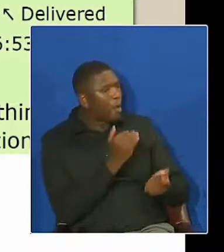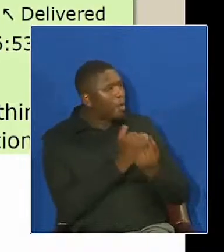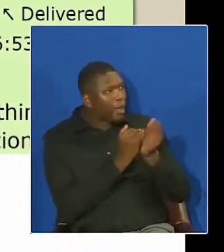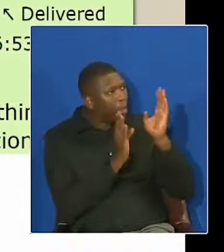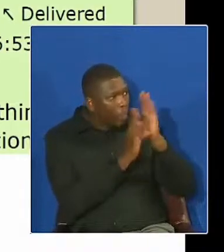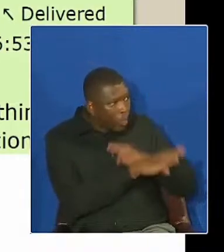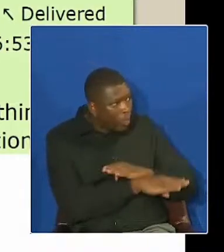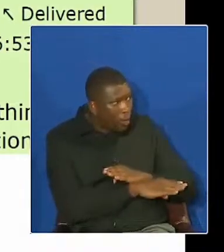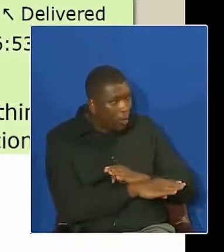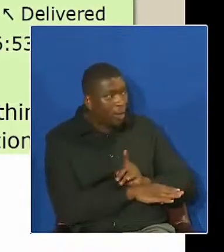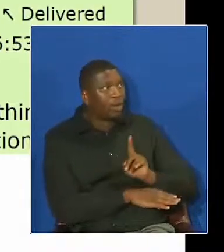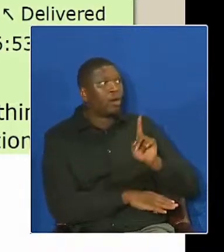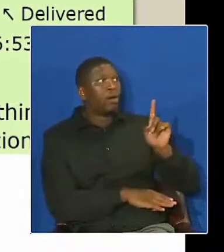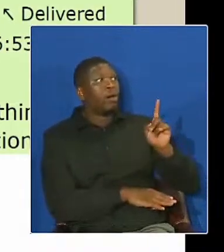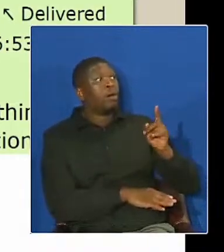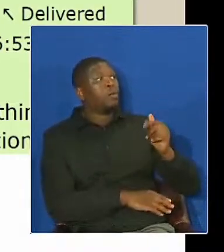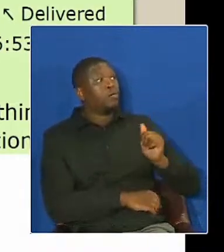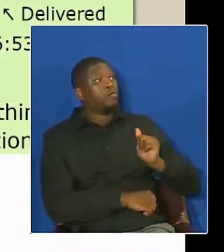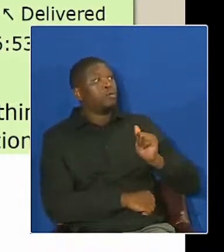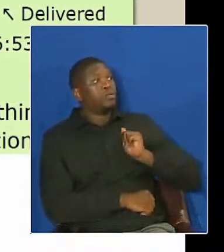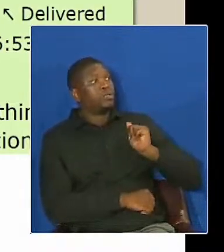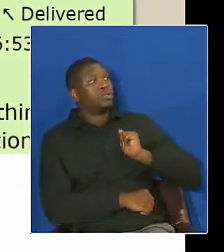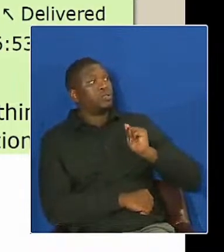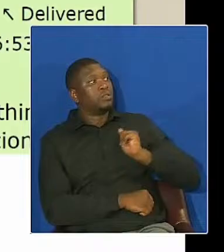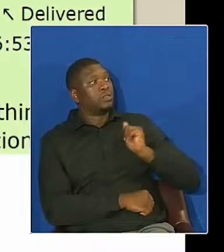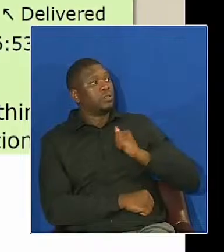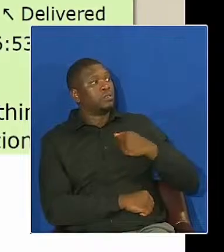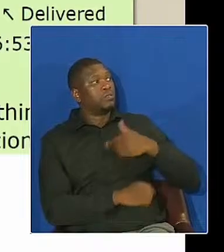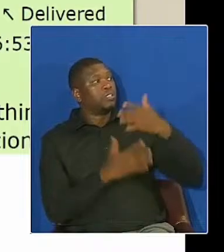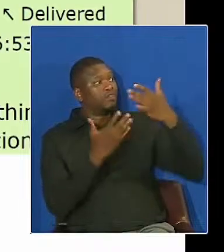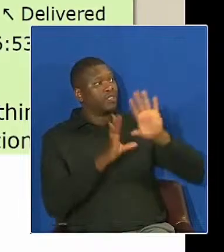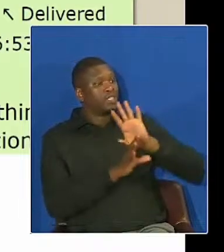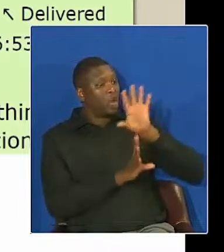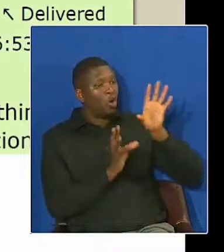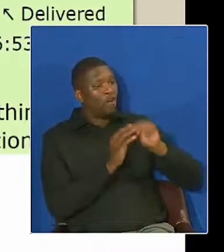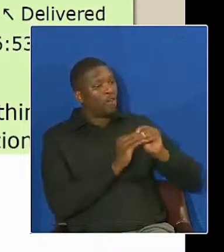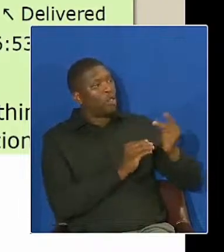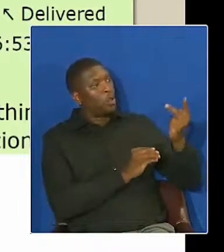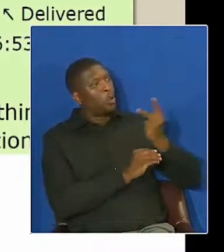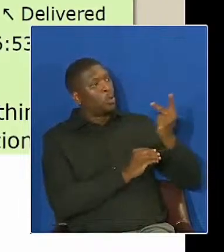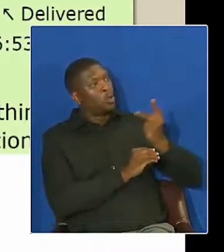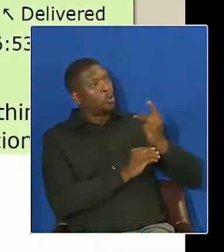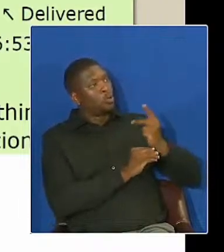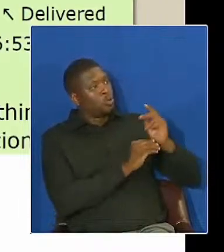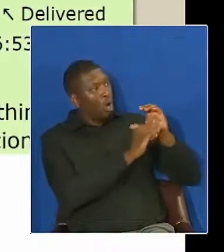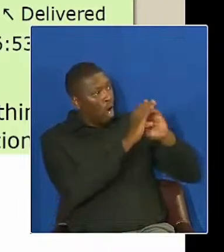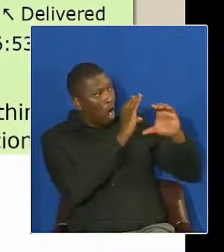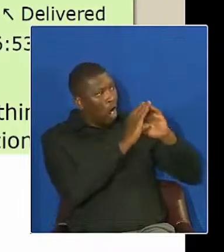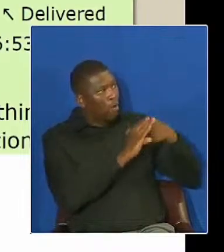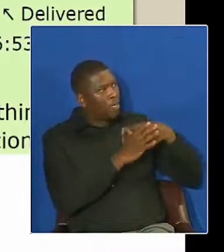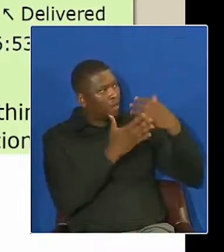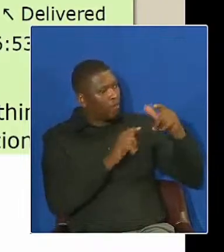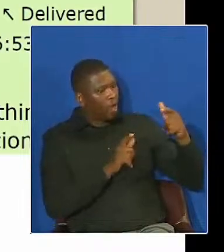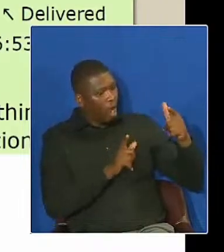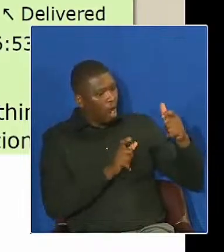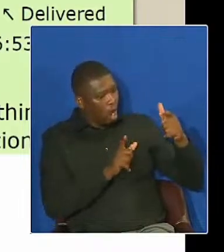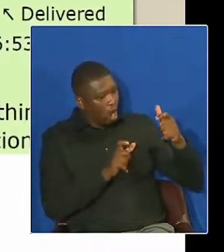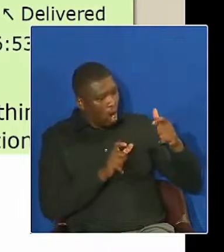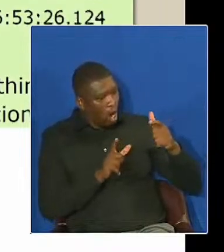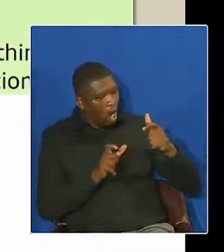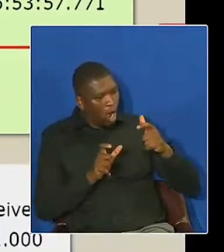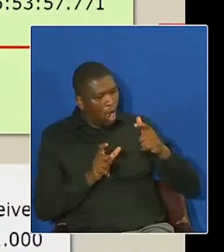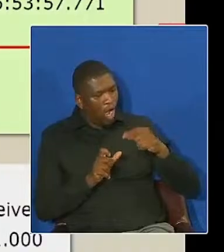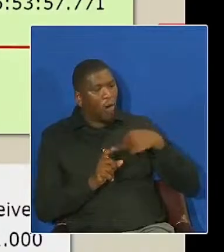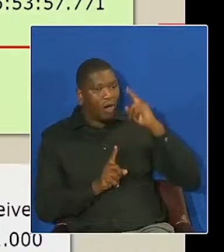happened. Luckily, took screenshots of every conversation just in case